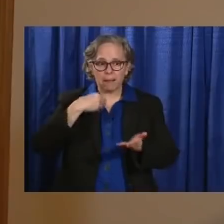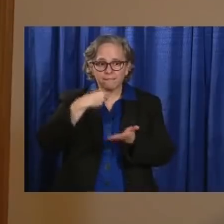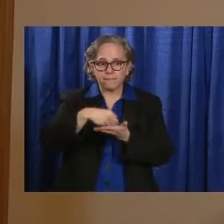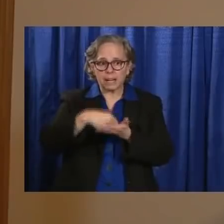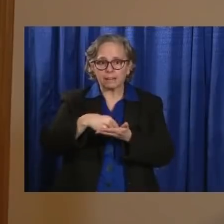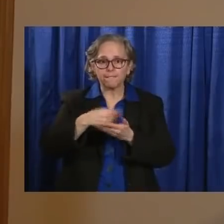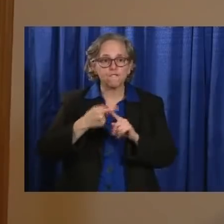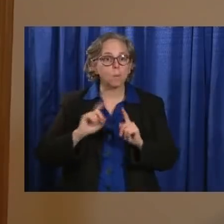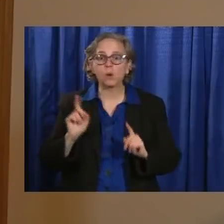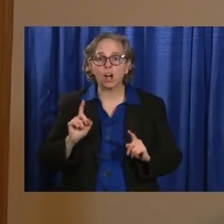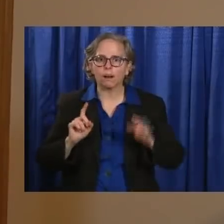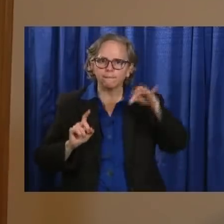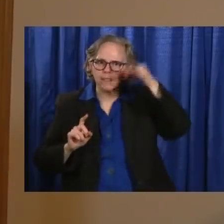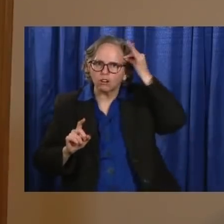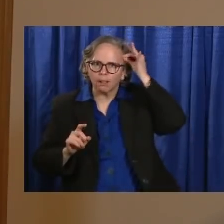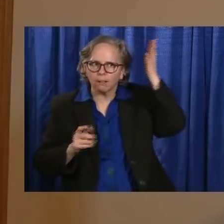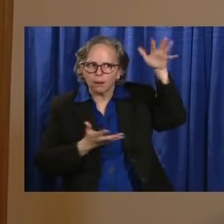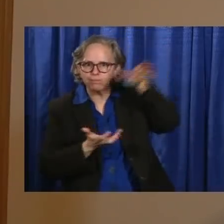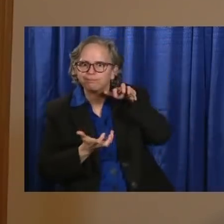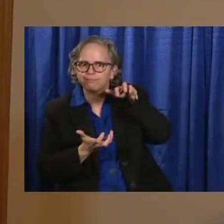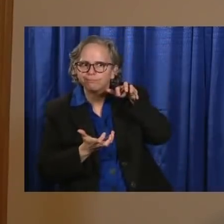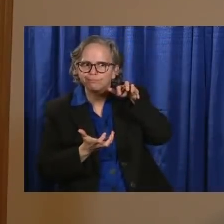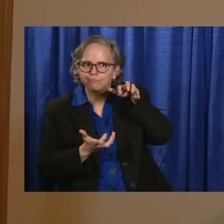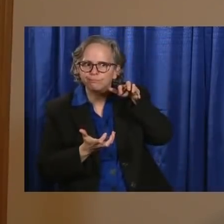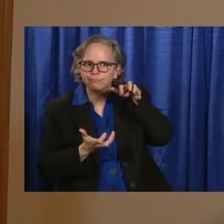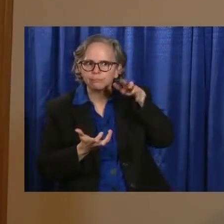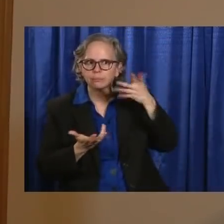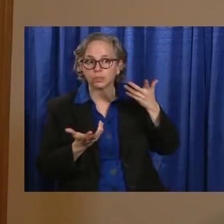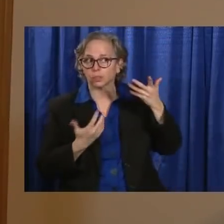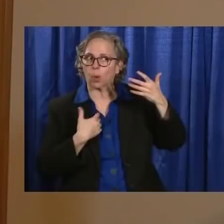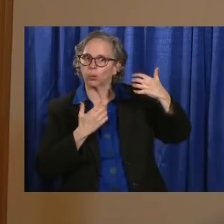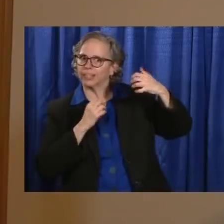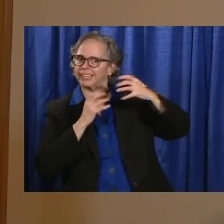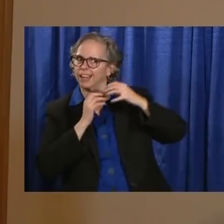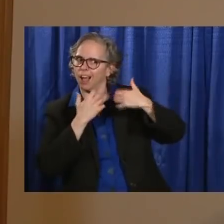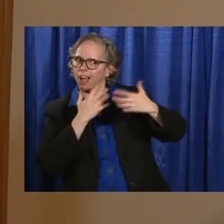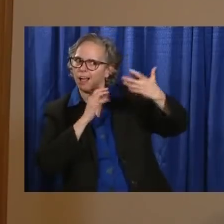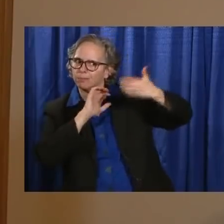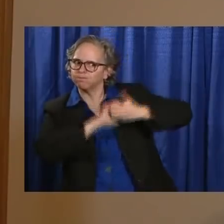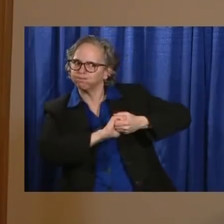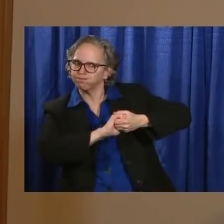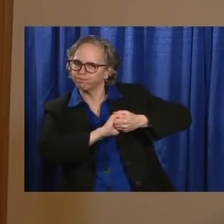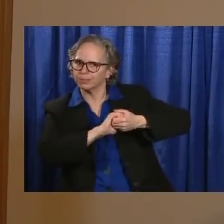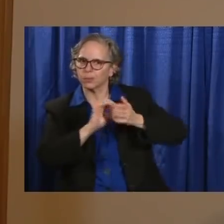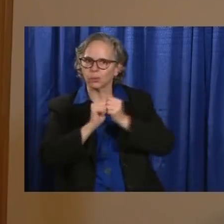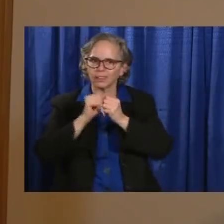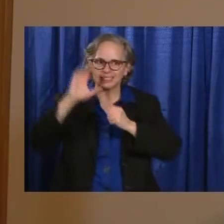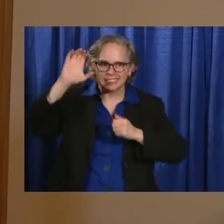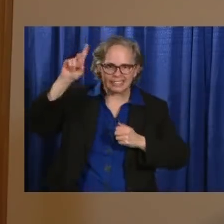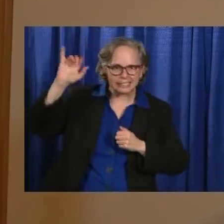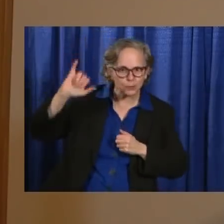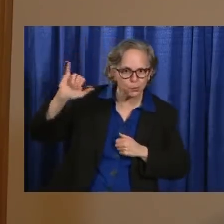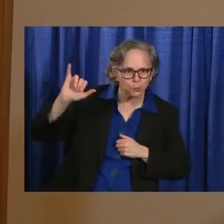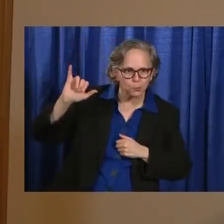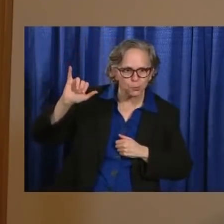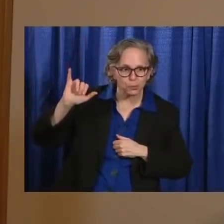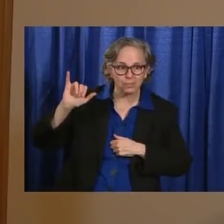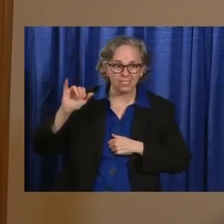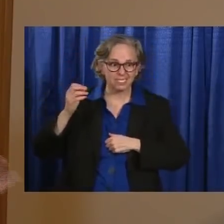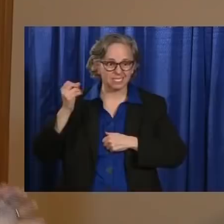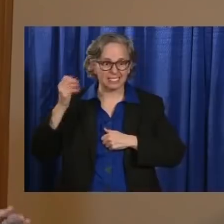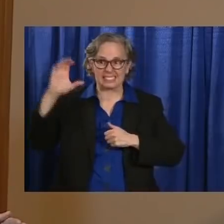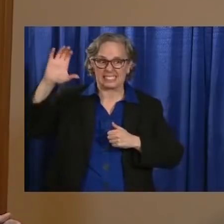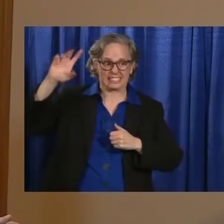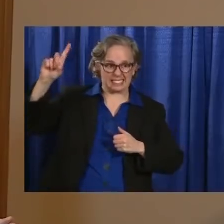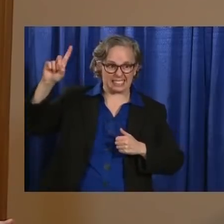So, our epidemiologists are working alongside the CDC. I basically have a CDC inside my state agency and work with locals. There